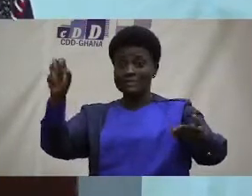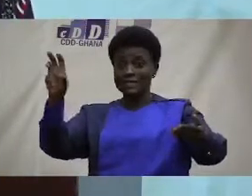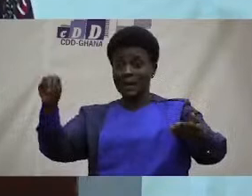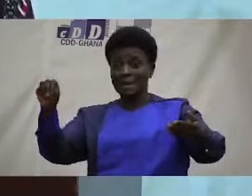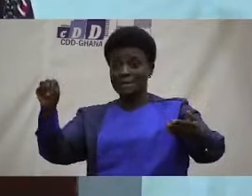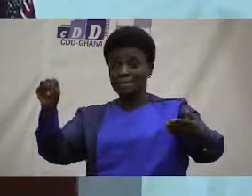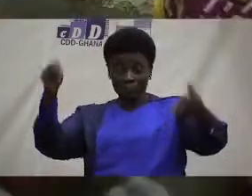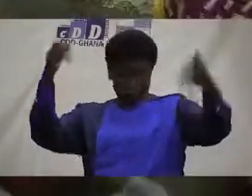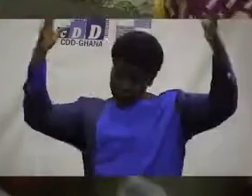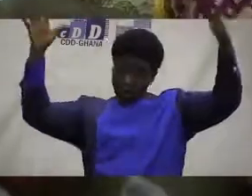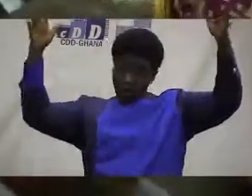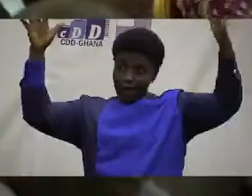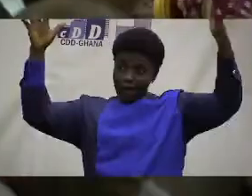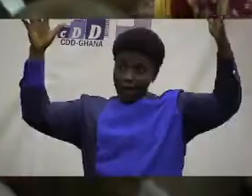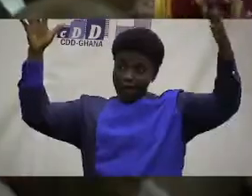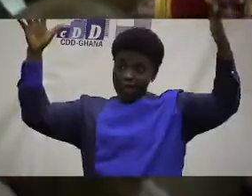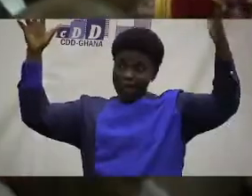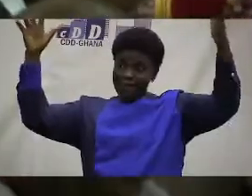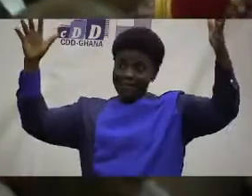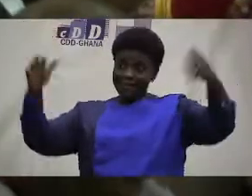With a round of applause, please.